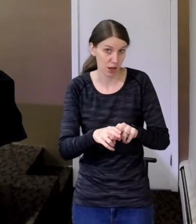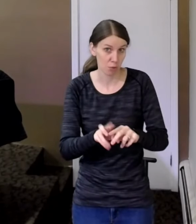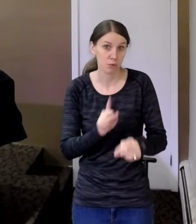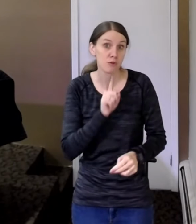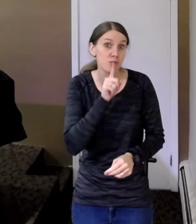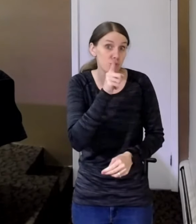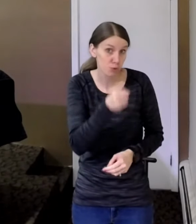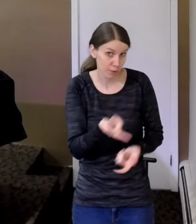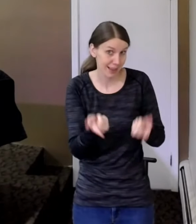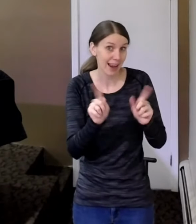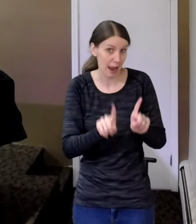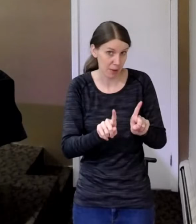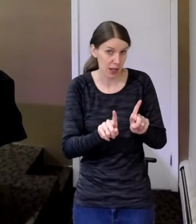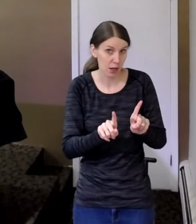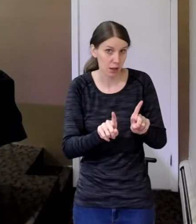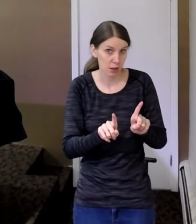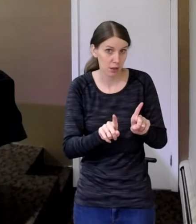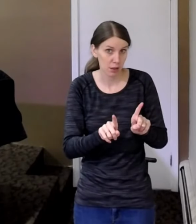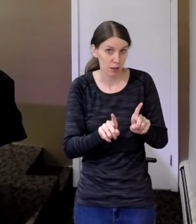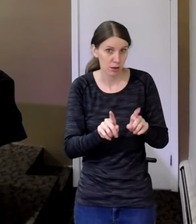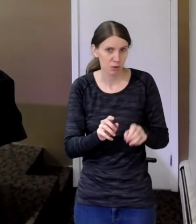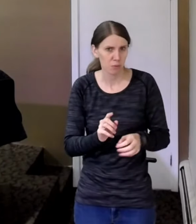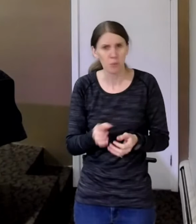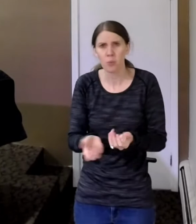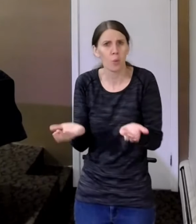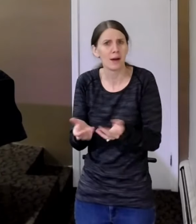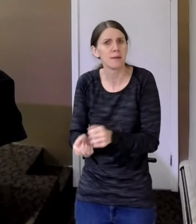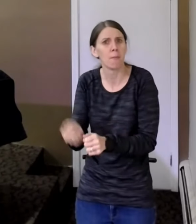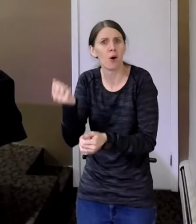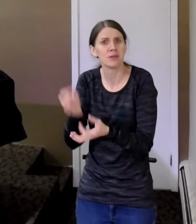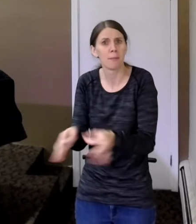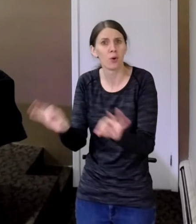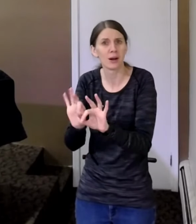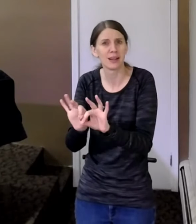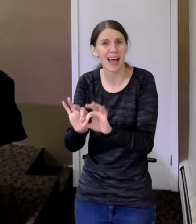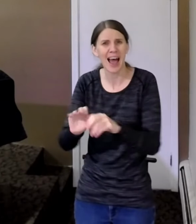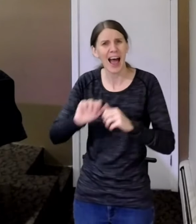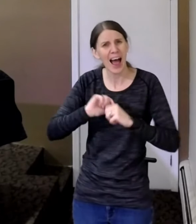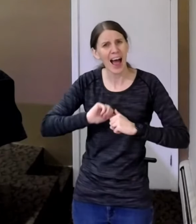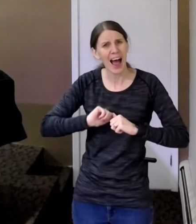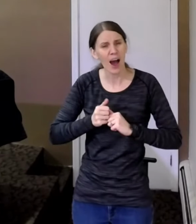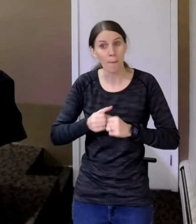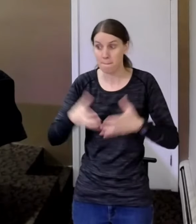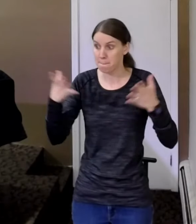and what was really important, how big the threat really was.